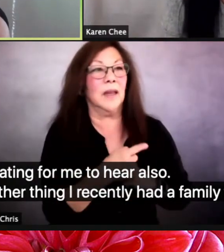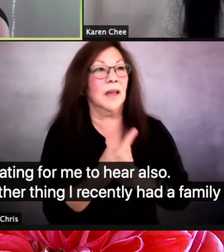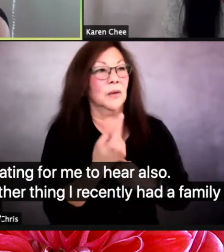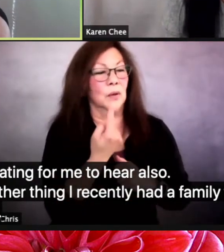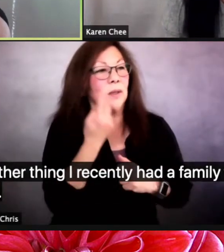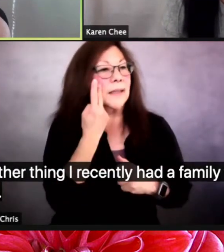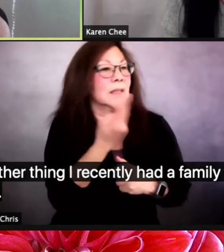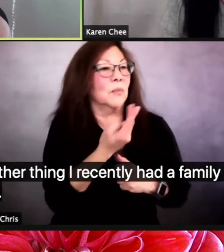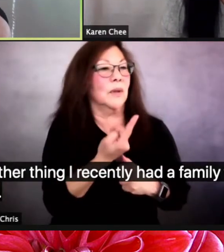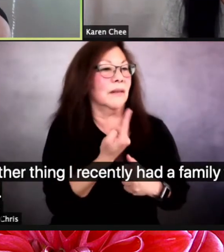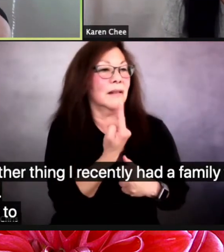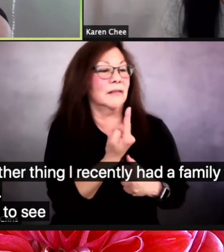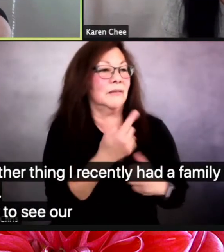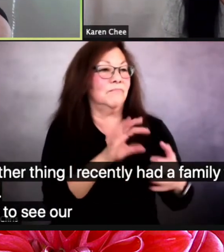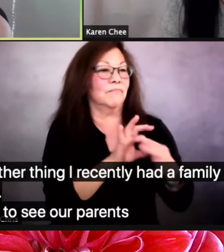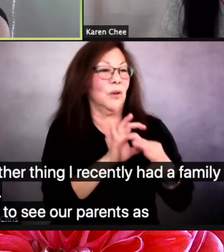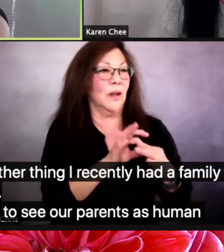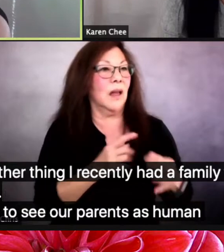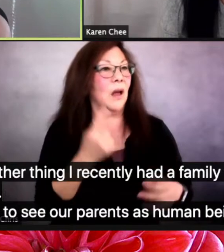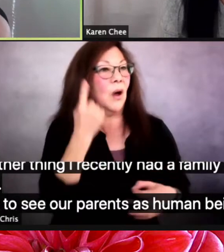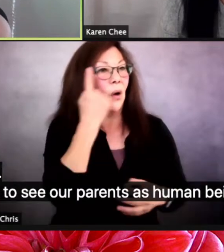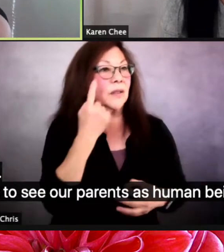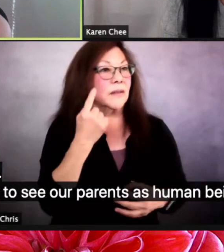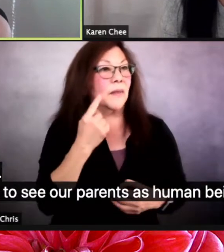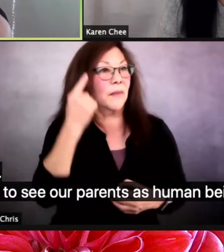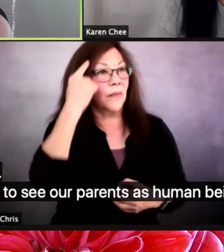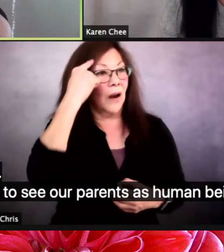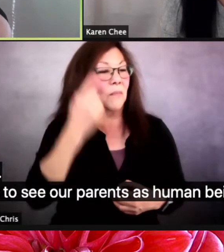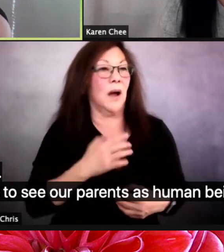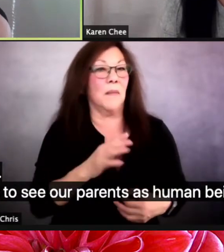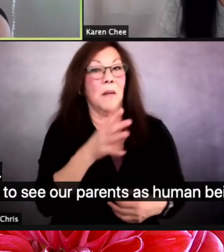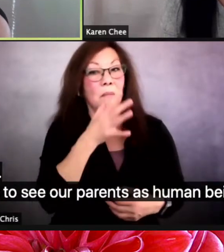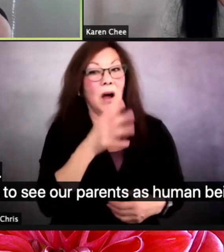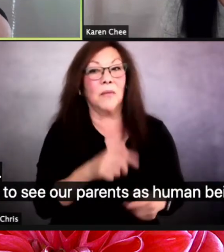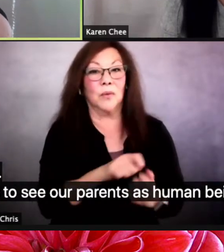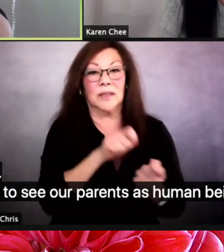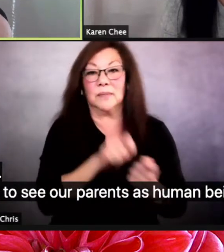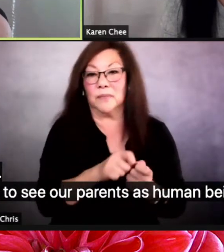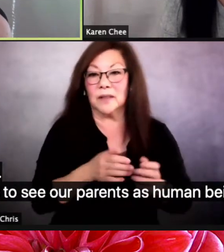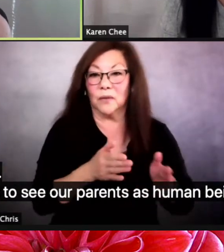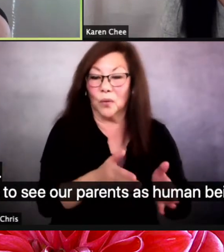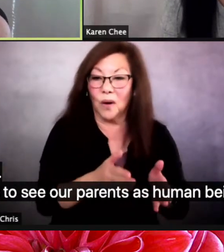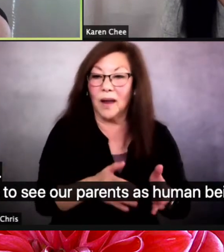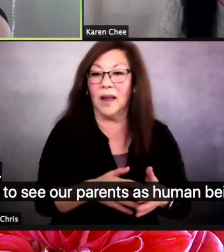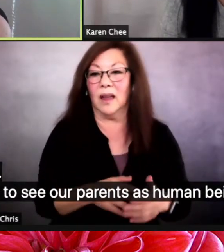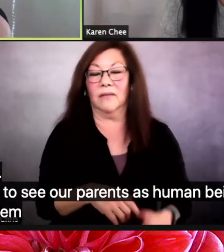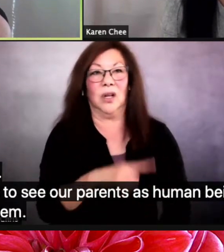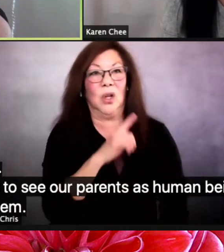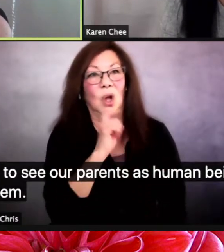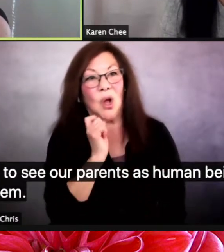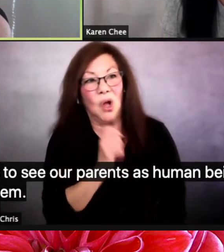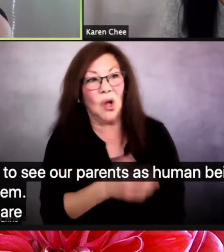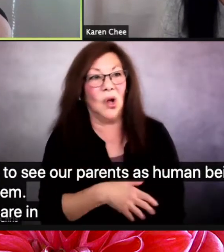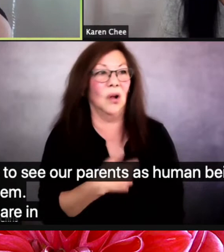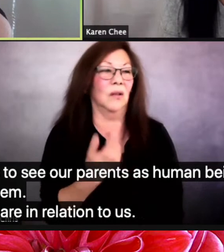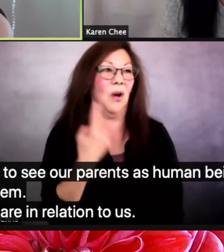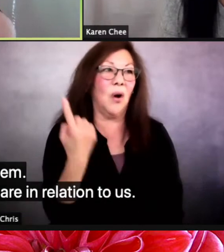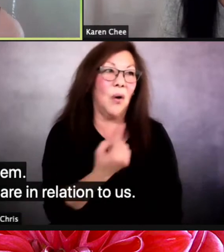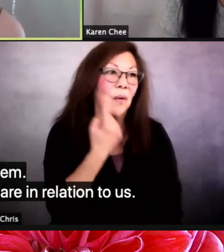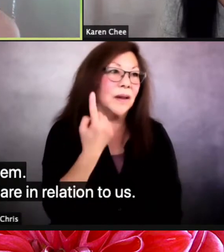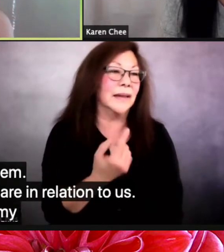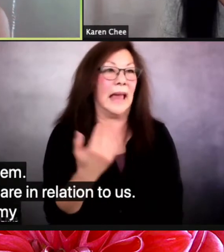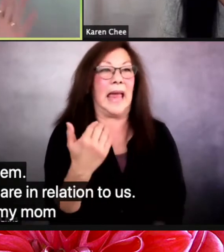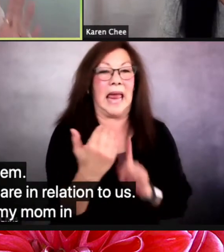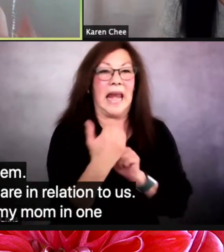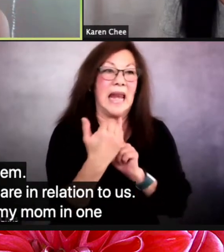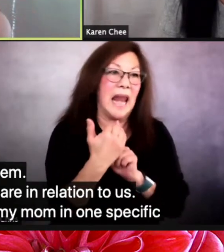But, I always thought of my mom in like one specific way, kind of like, like dull and always like nagging